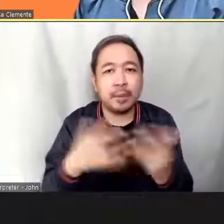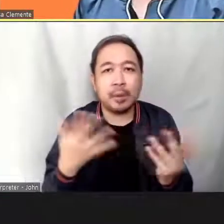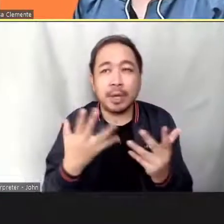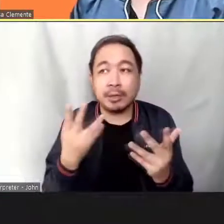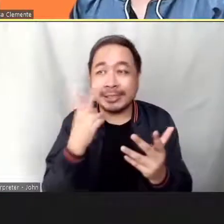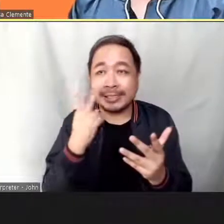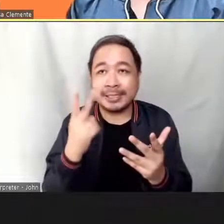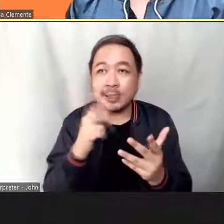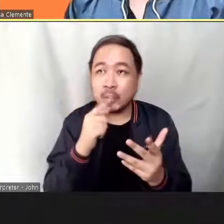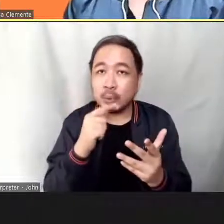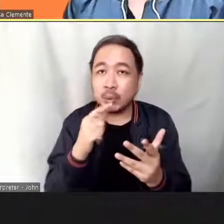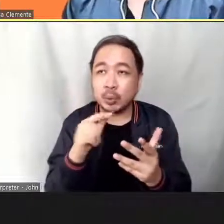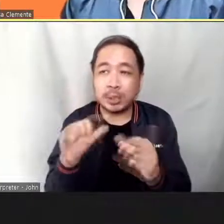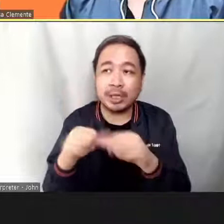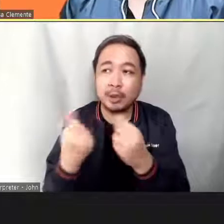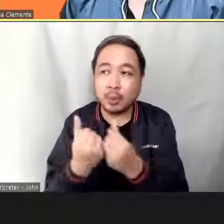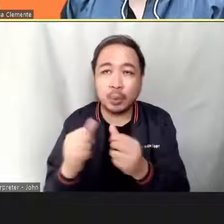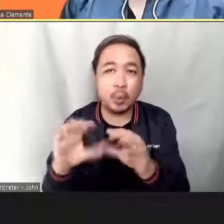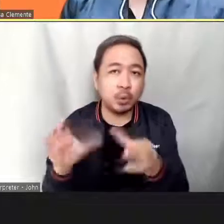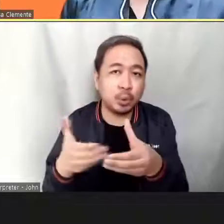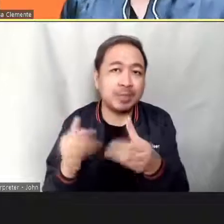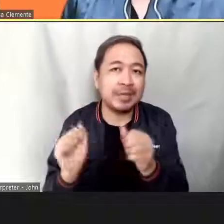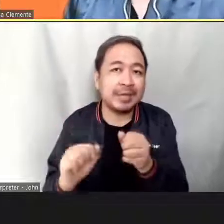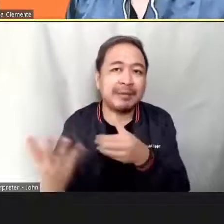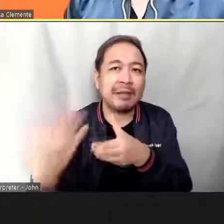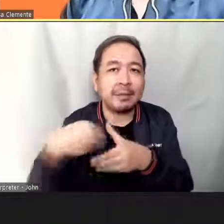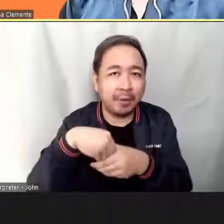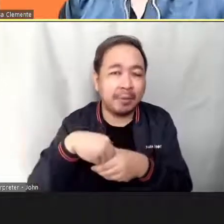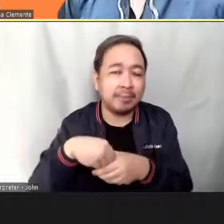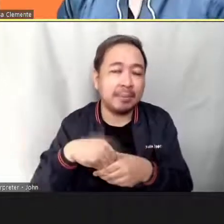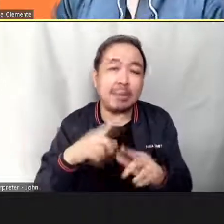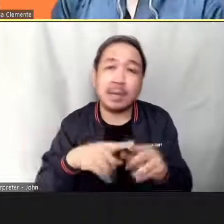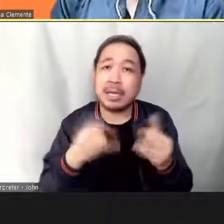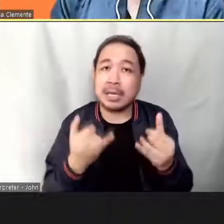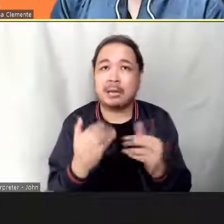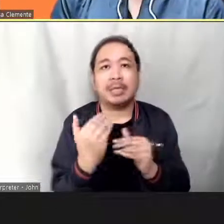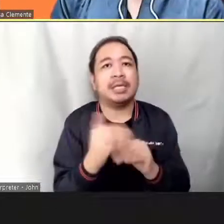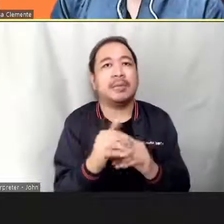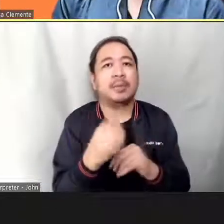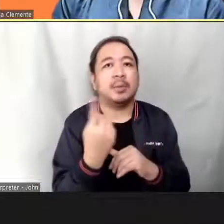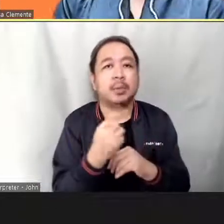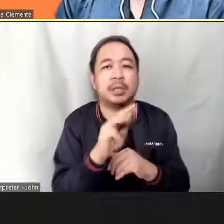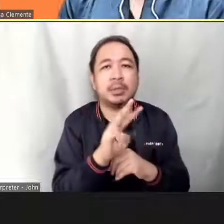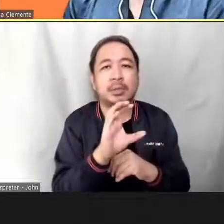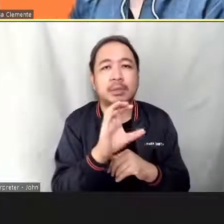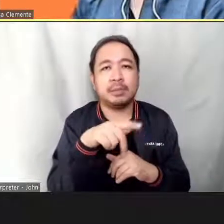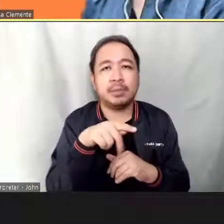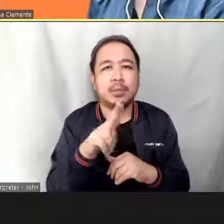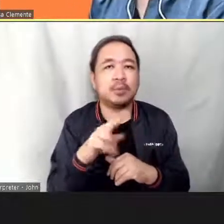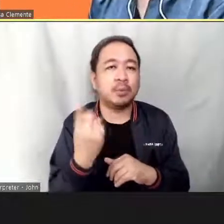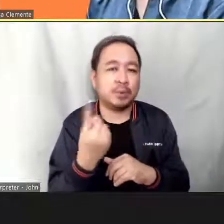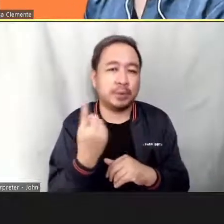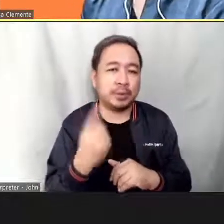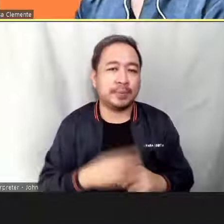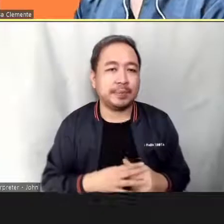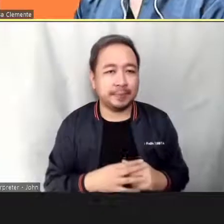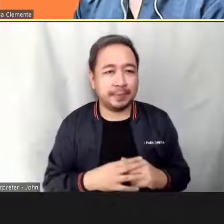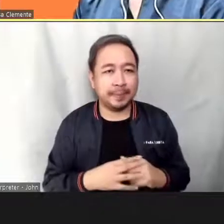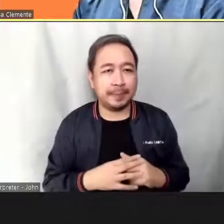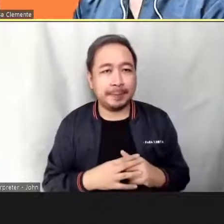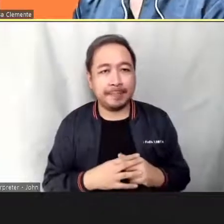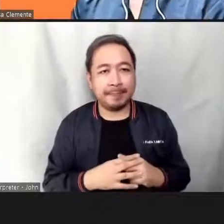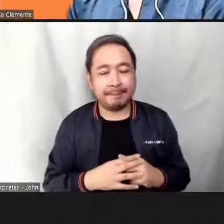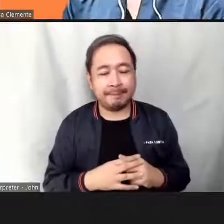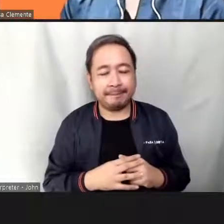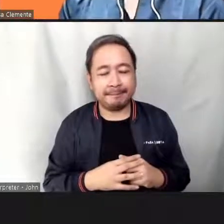yung kaya natin maabot. Pero as of now, yun lang muna. Nasa WCPU lang muna tayo.